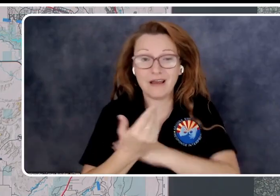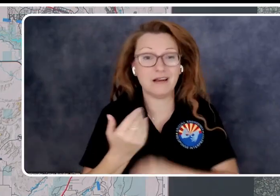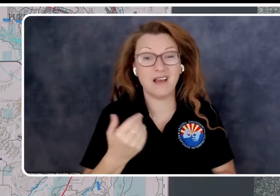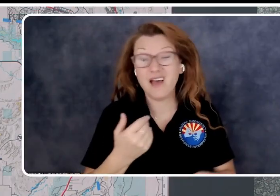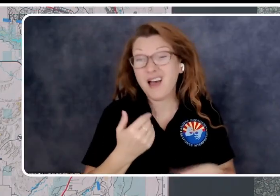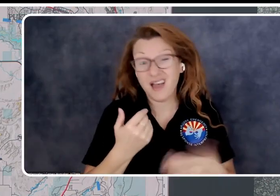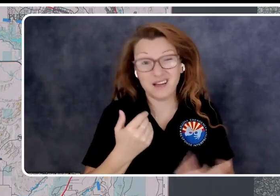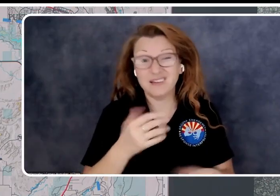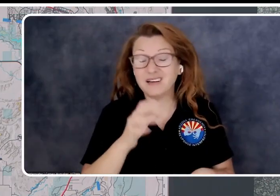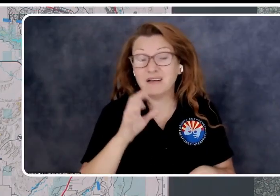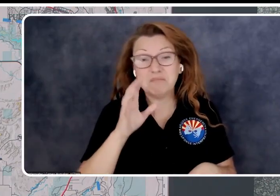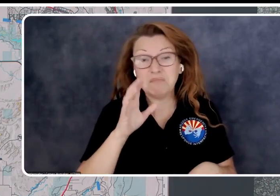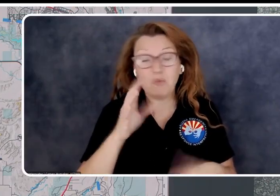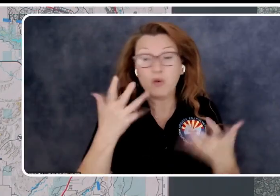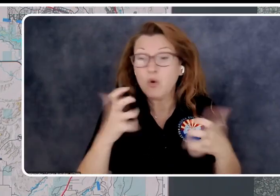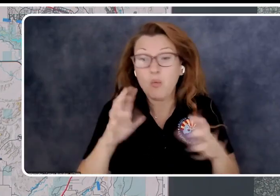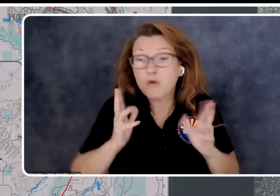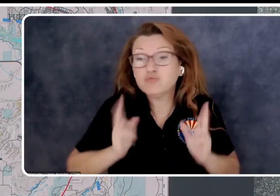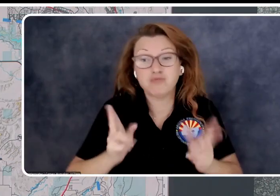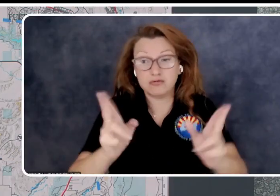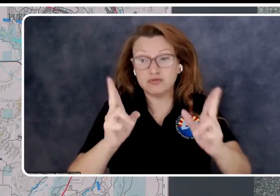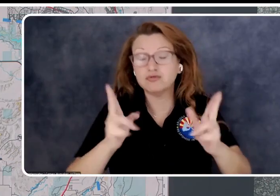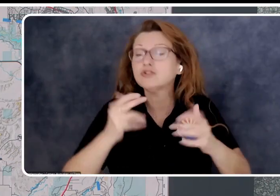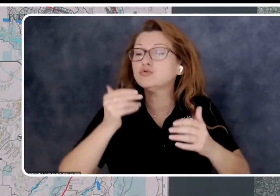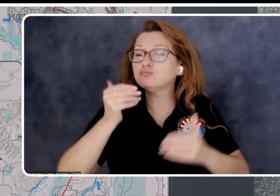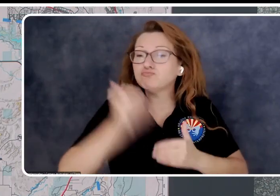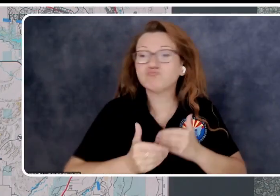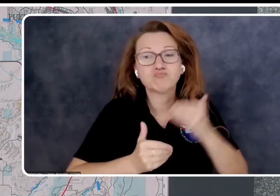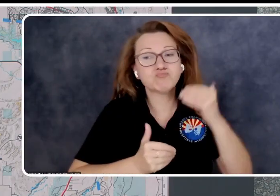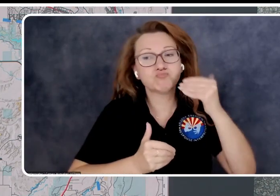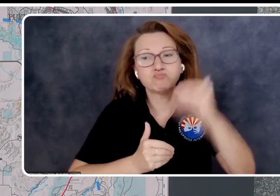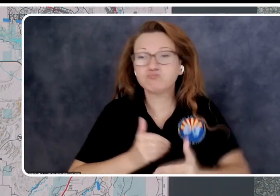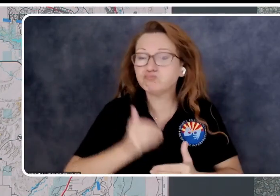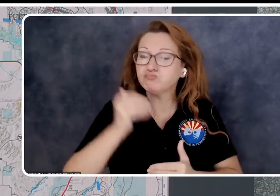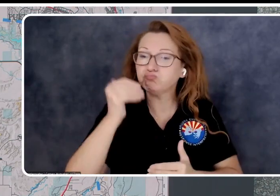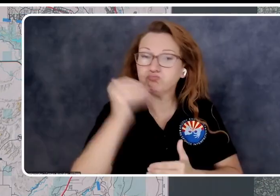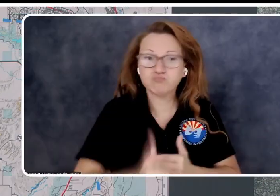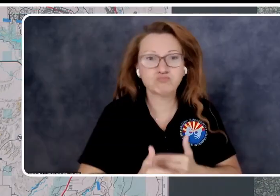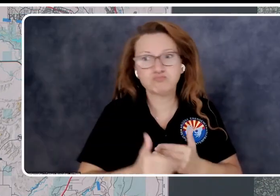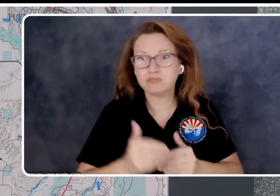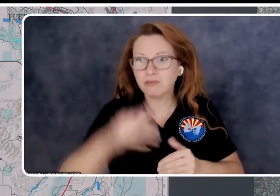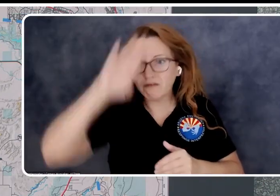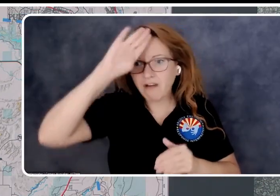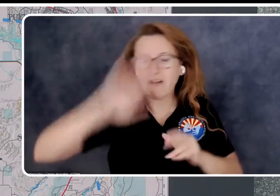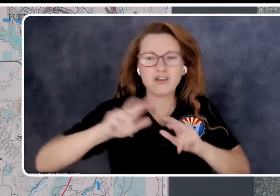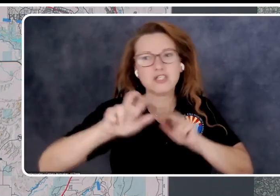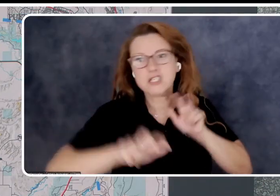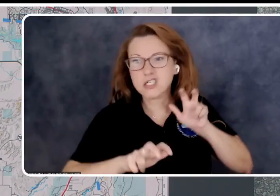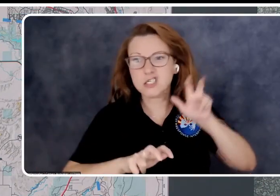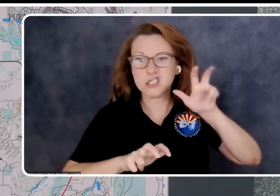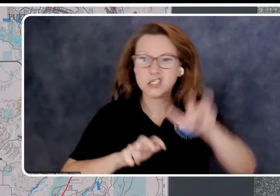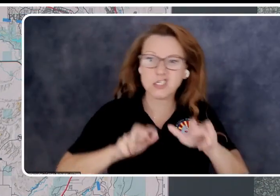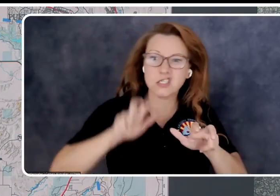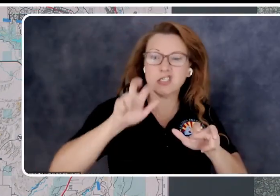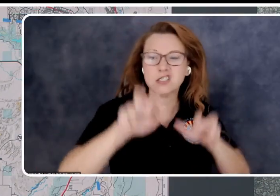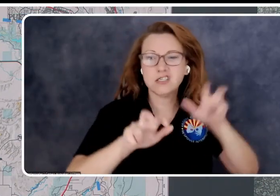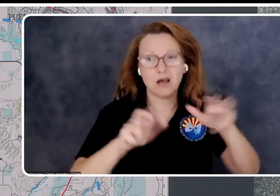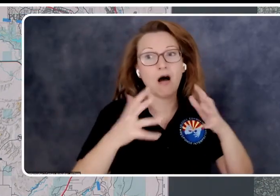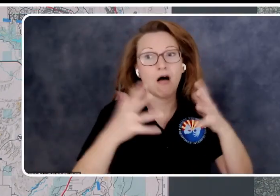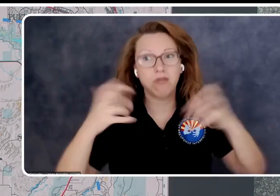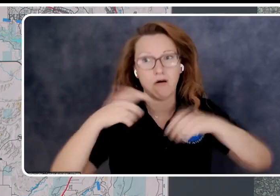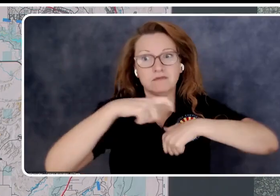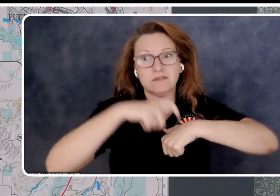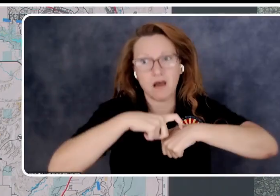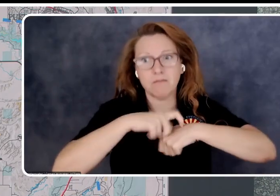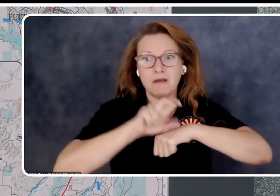just hiking rough ground, mopping up, and really putting a lot of time and investment